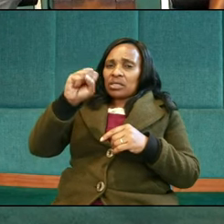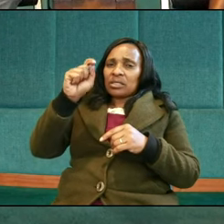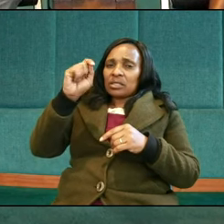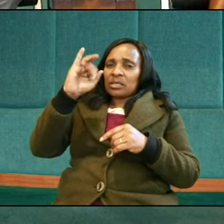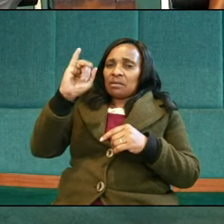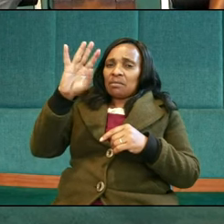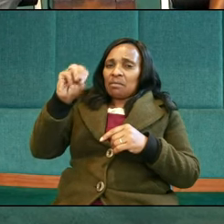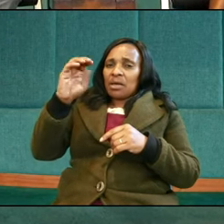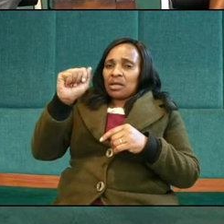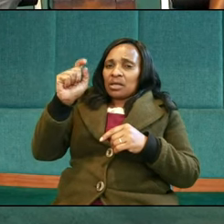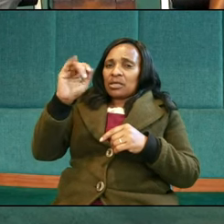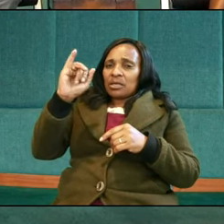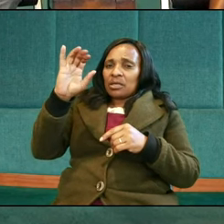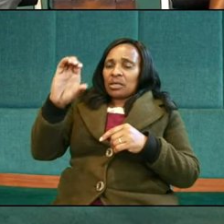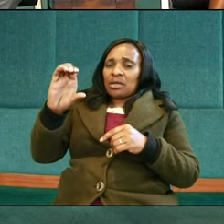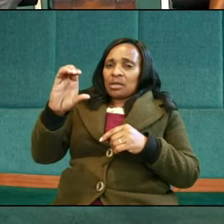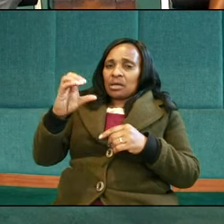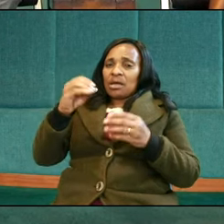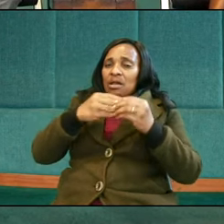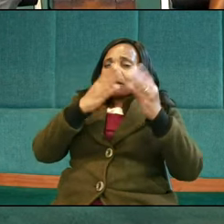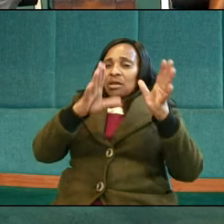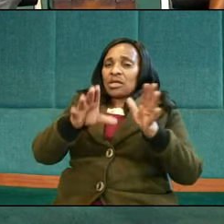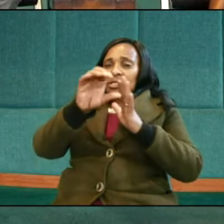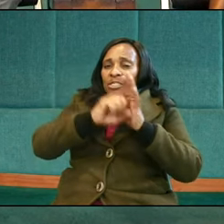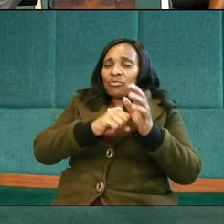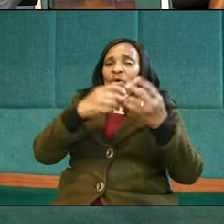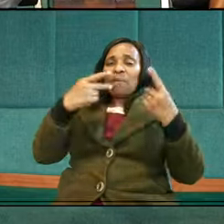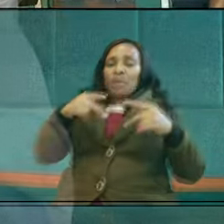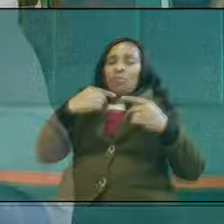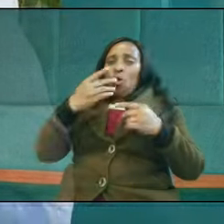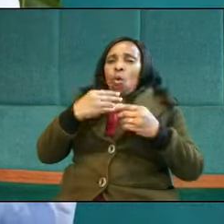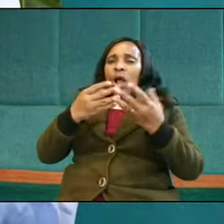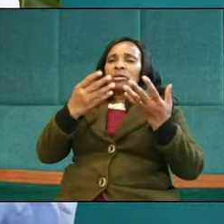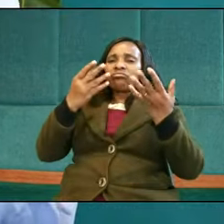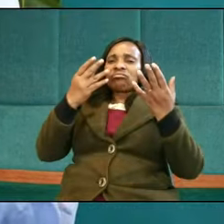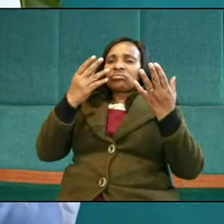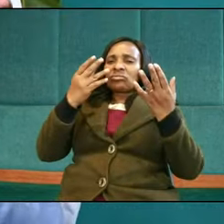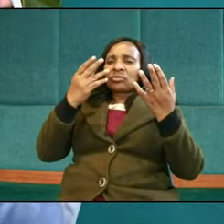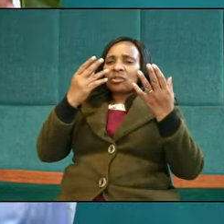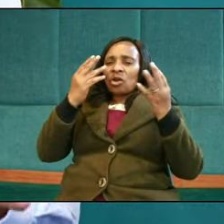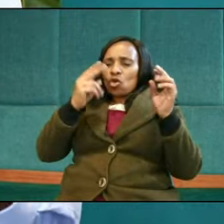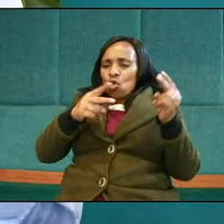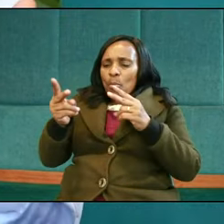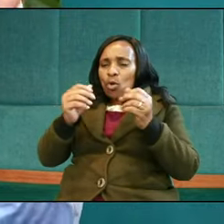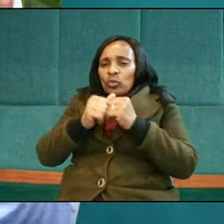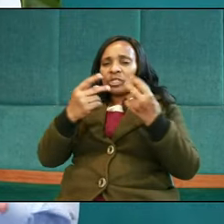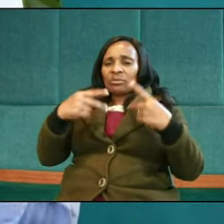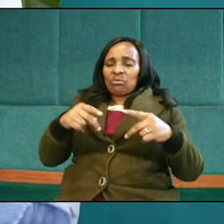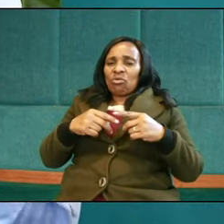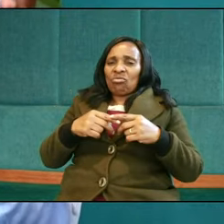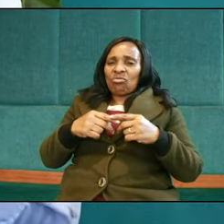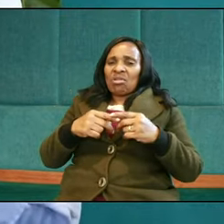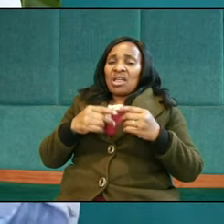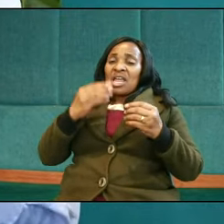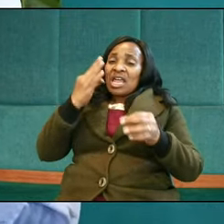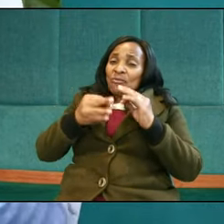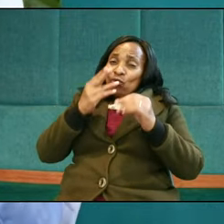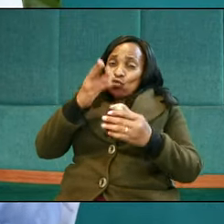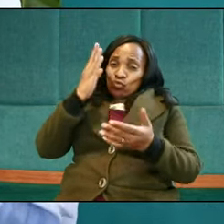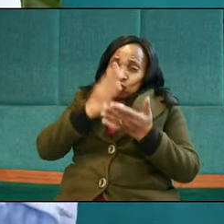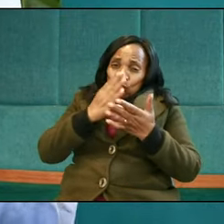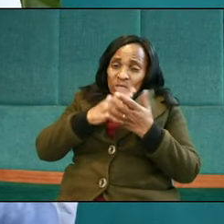familiar with many people. And I don't think that's good, because if you are truly a good